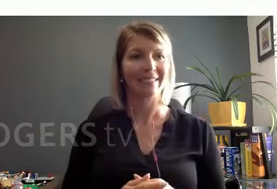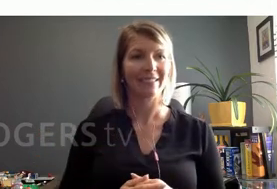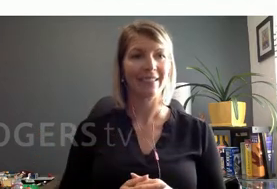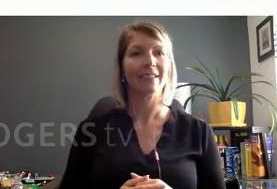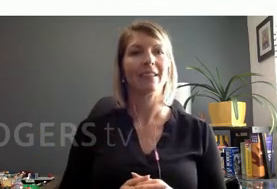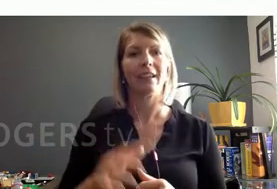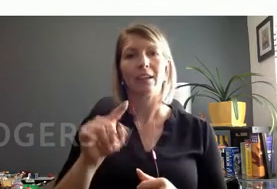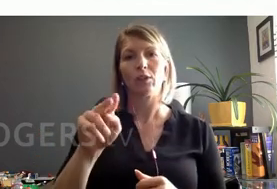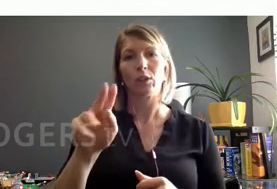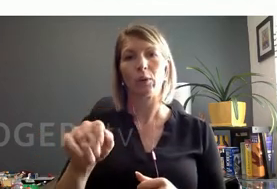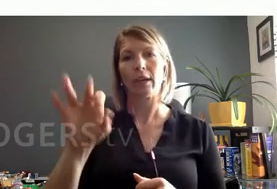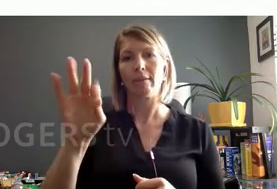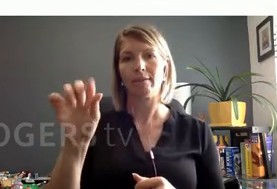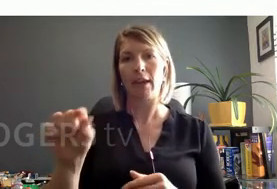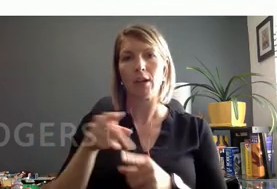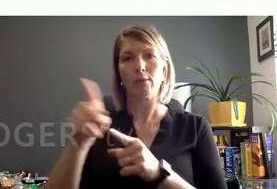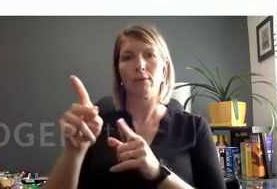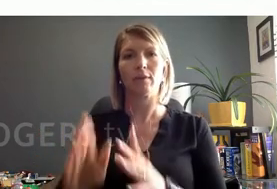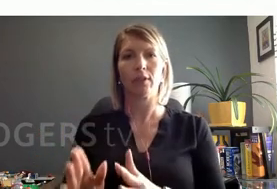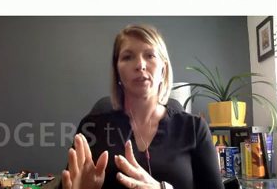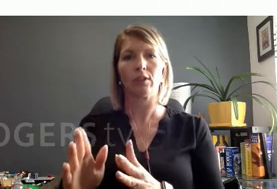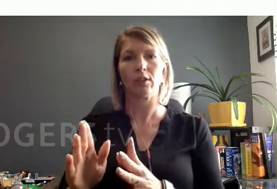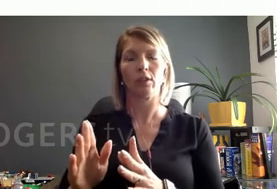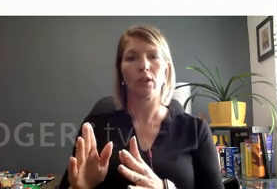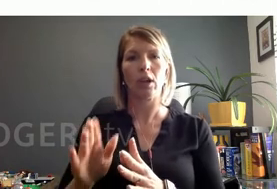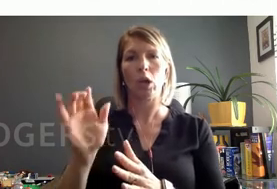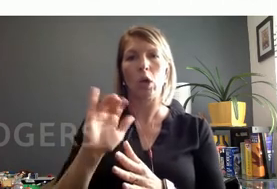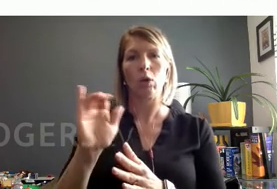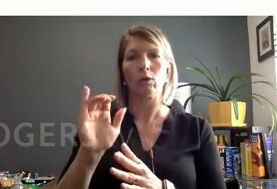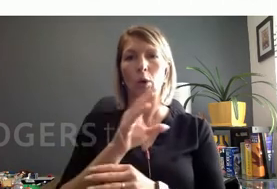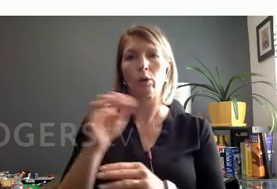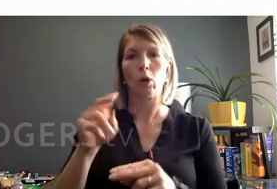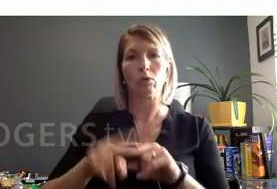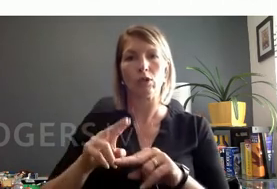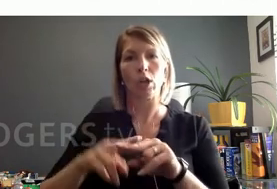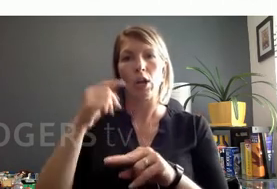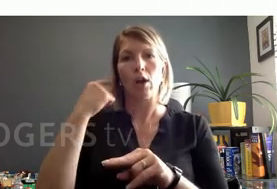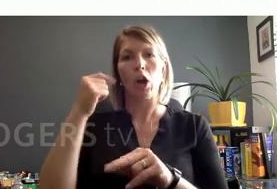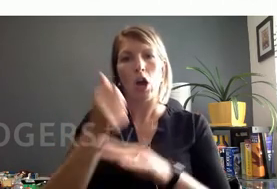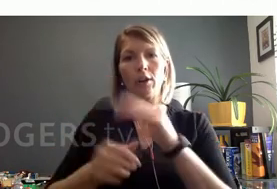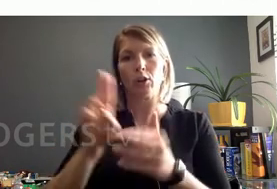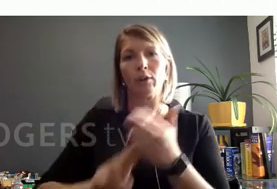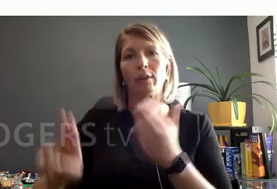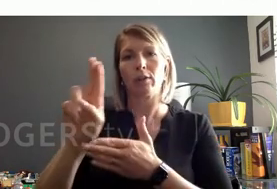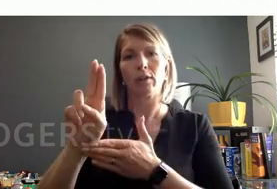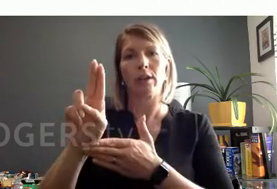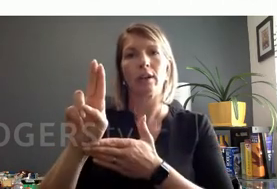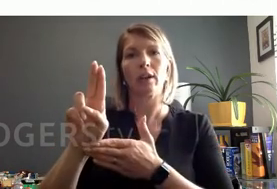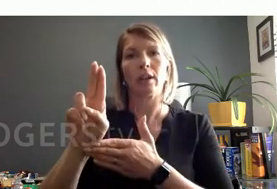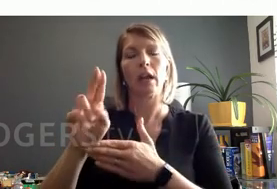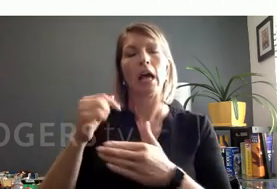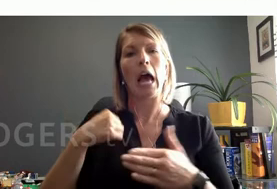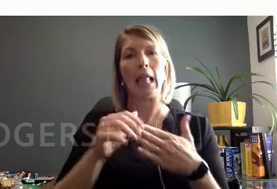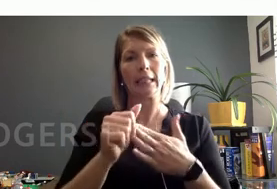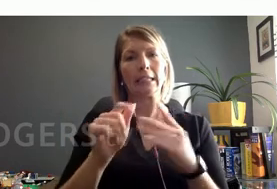Fan, I'm a professor and Stephen Jarislowsky Chair of Cultural Economic Transformation at Memorial University. I led a team that